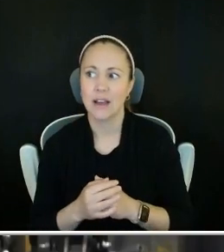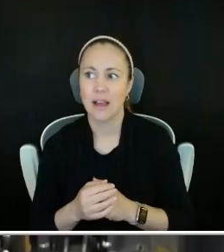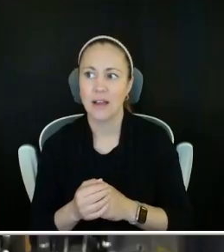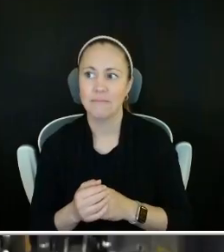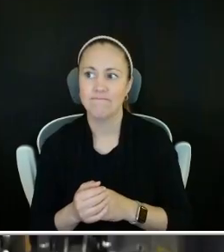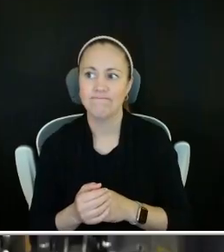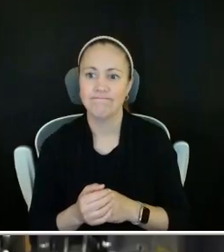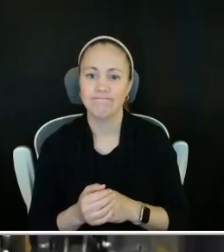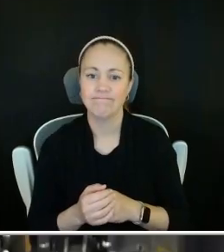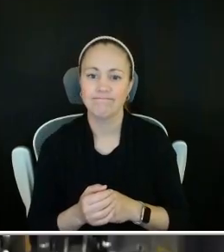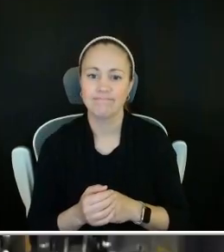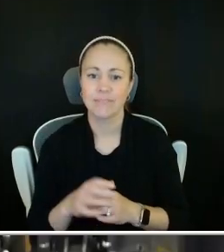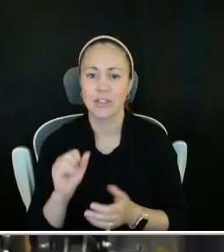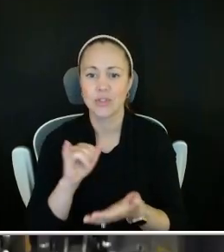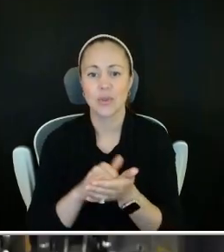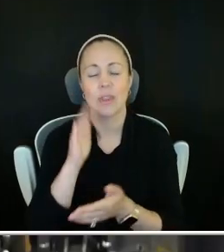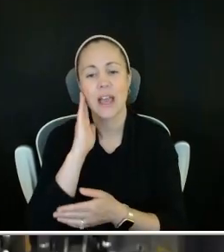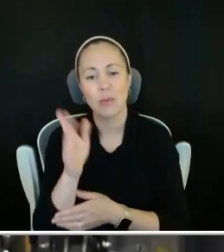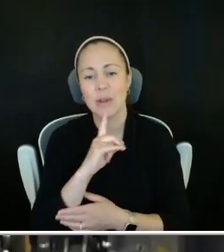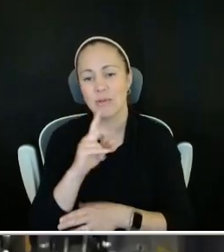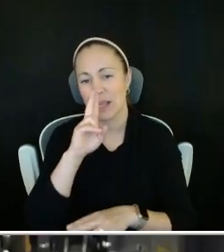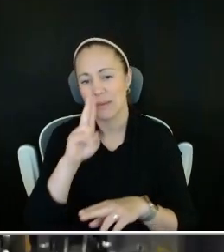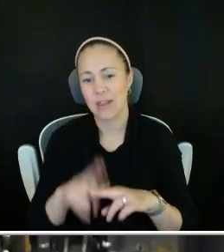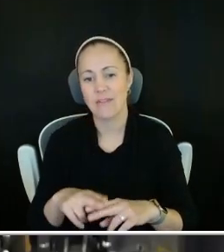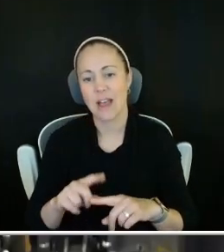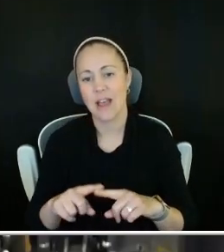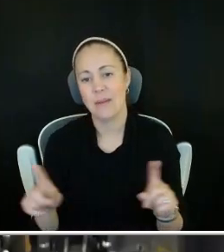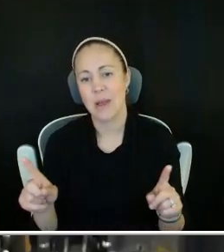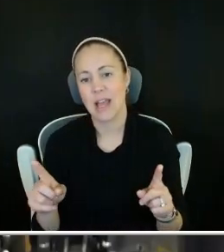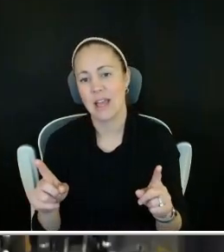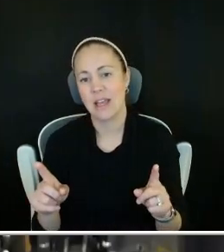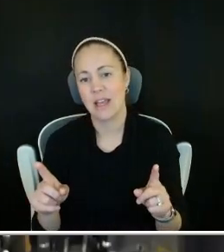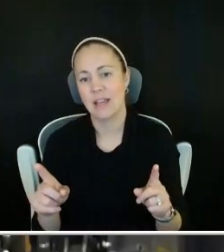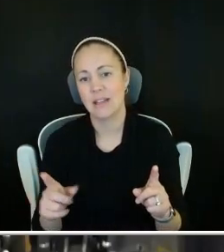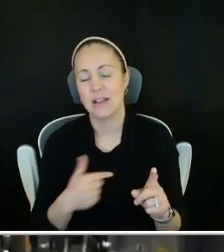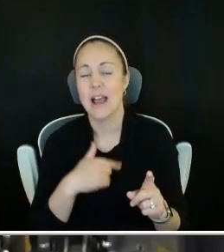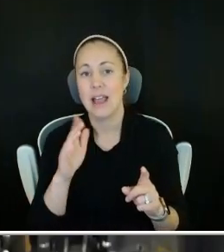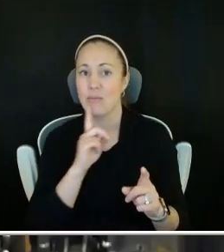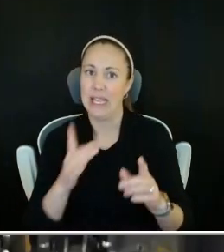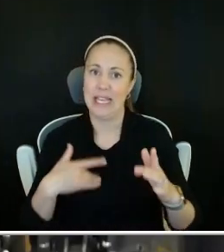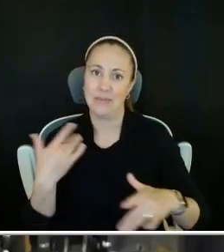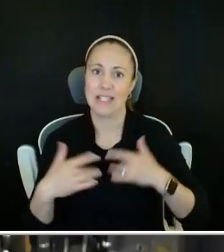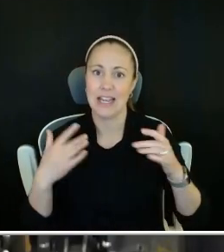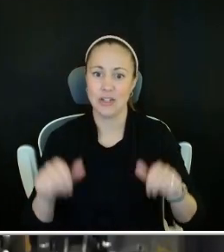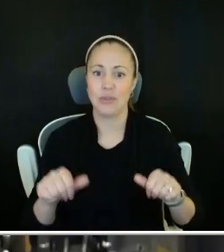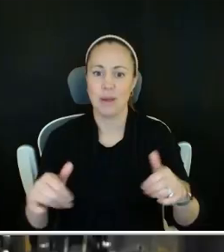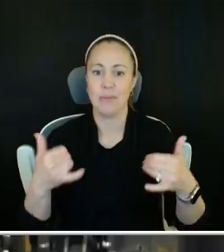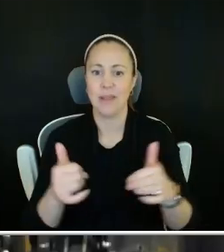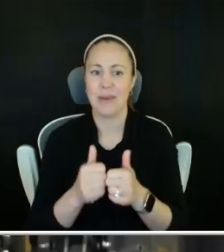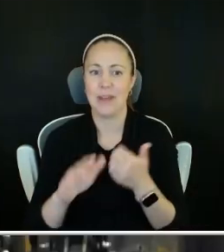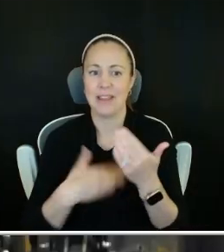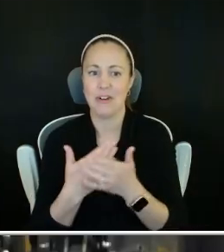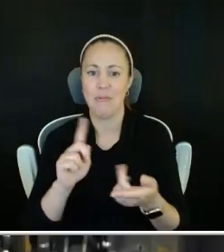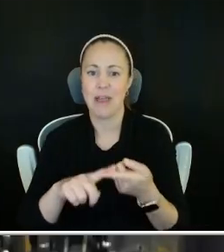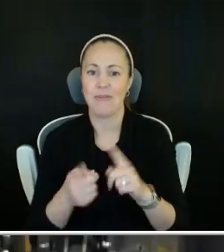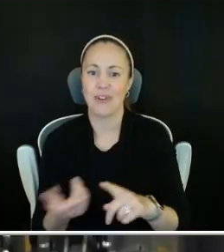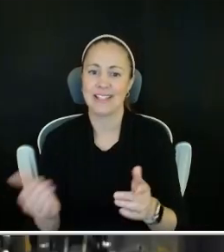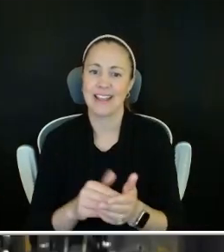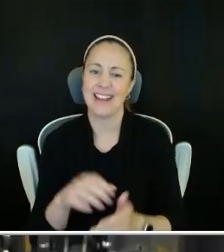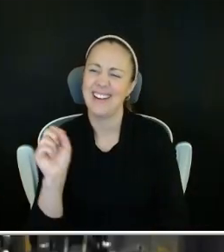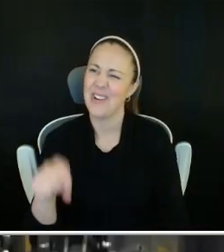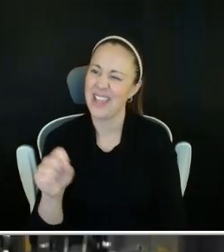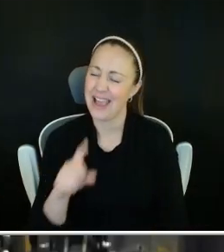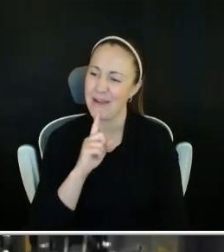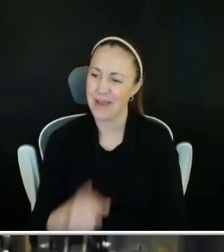So that would be really fun. But I'm just excited to be able to play with all my friends again. Yeah, I bet. Dr. Key,